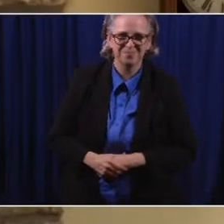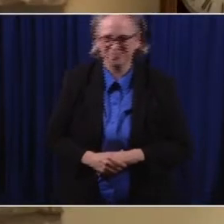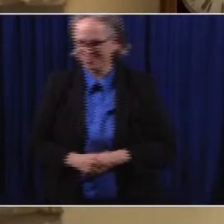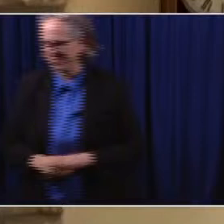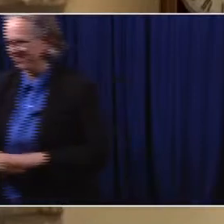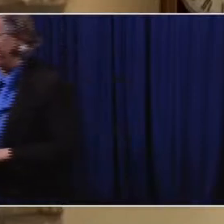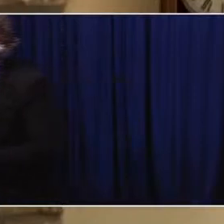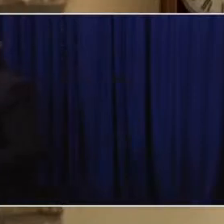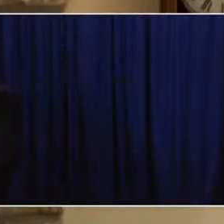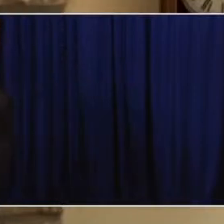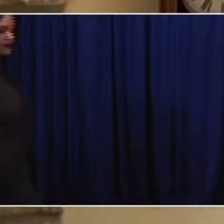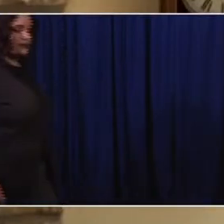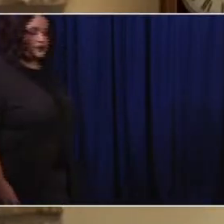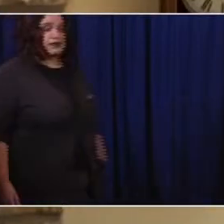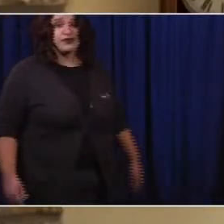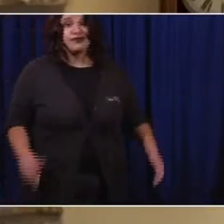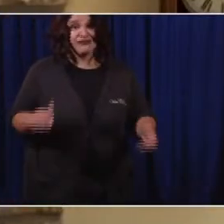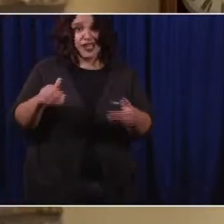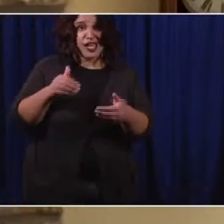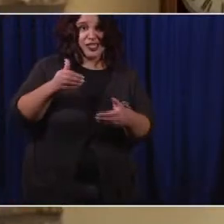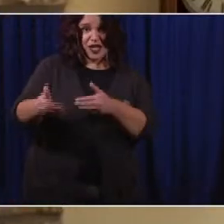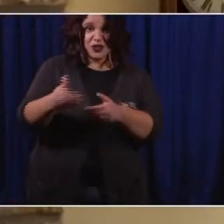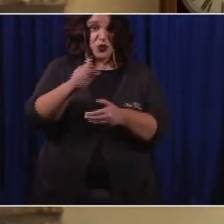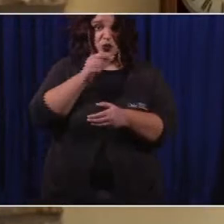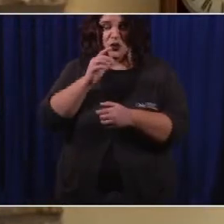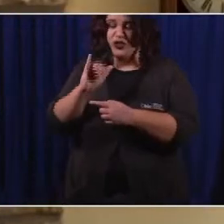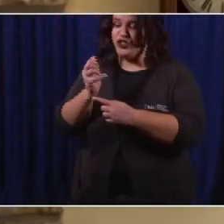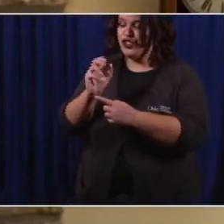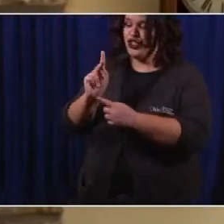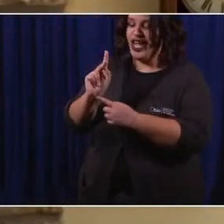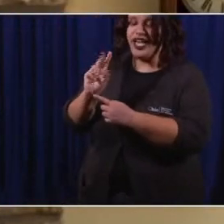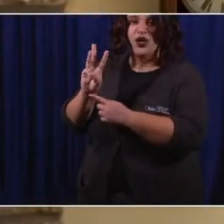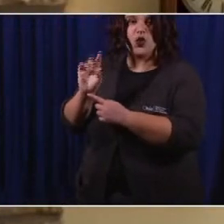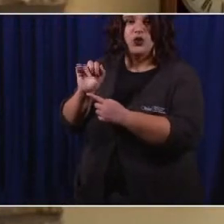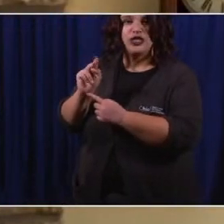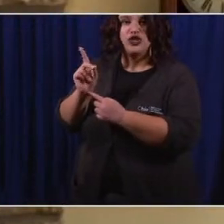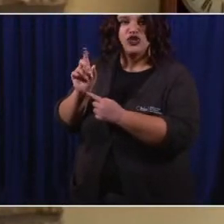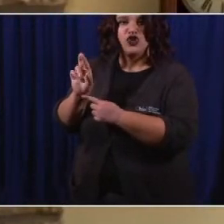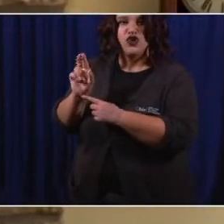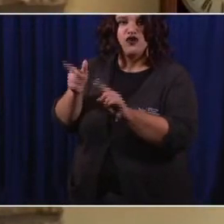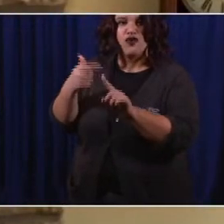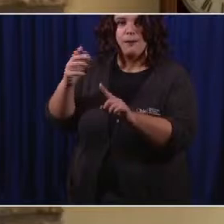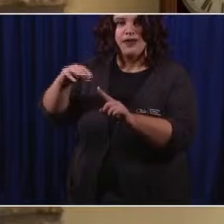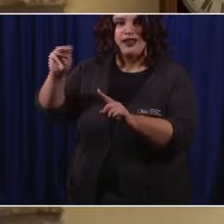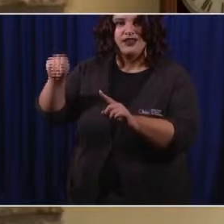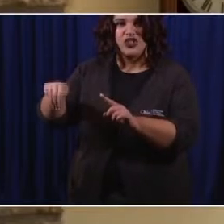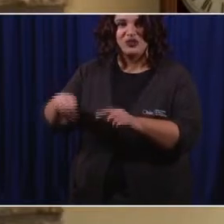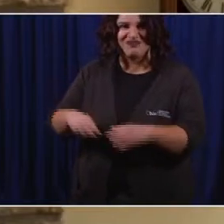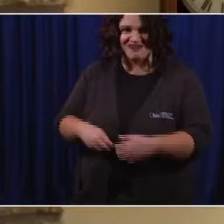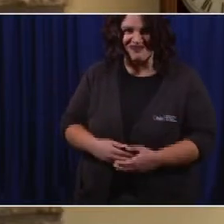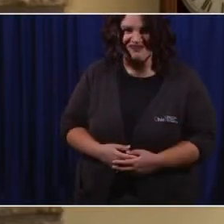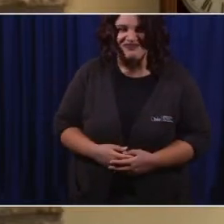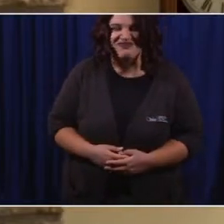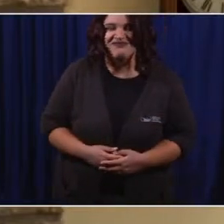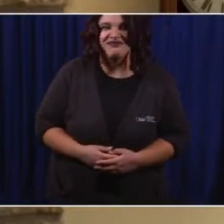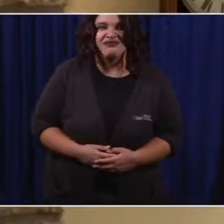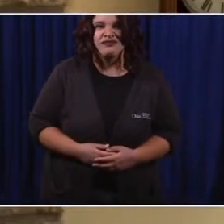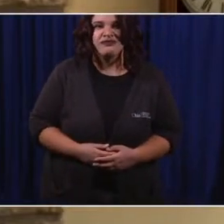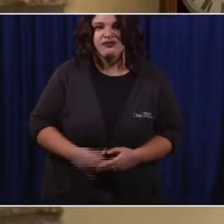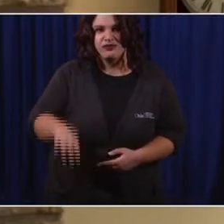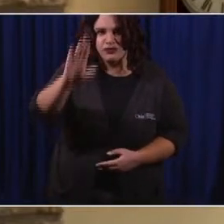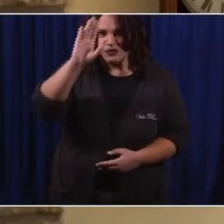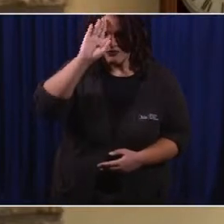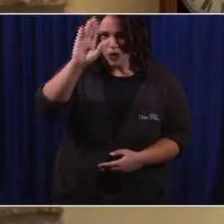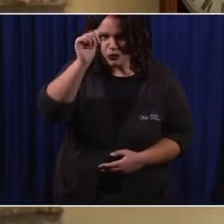Next question is from Jack Windsor at WMFD in Mansfield. Hey, Jack. Hi, Governor. Hello,